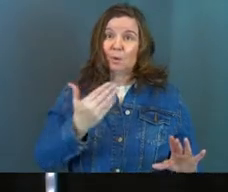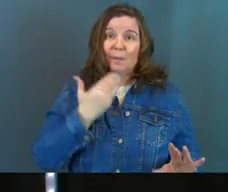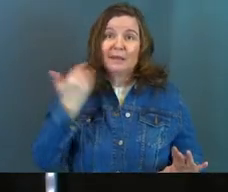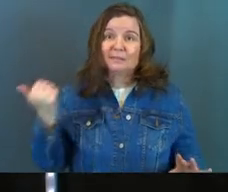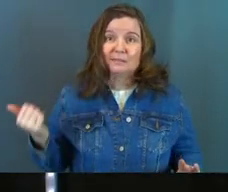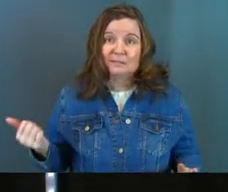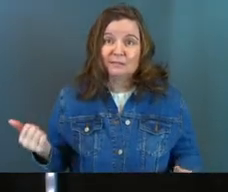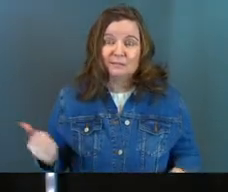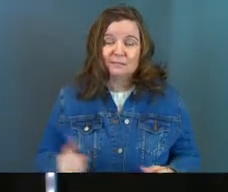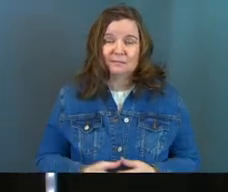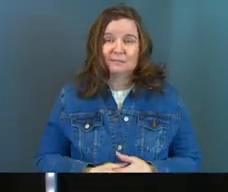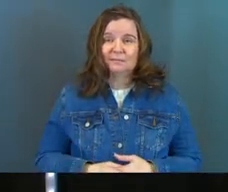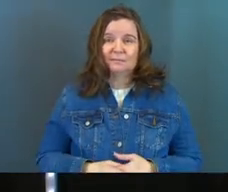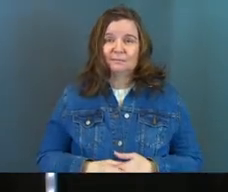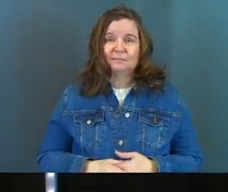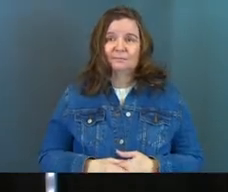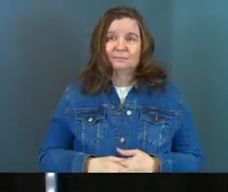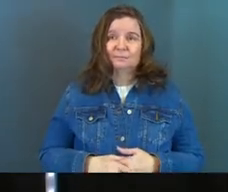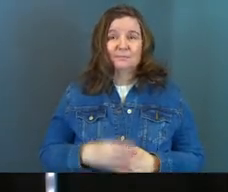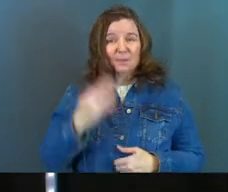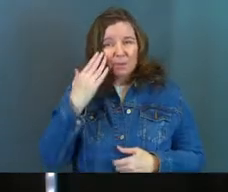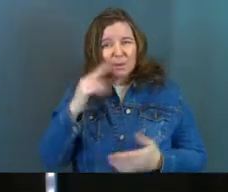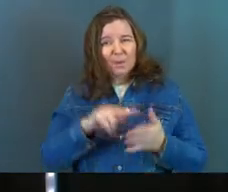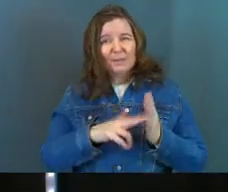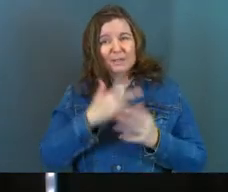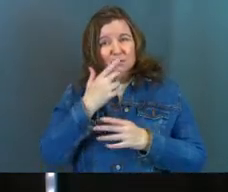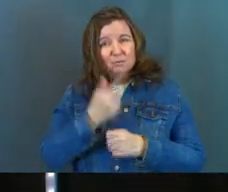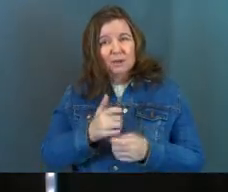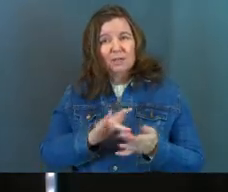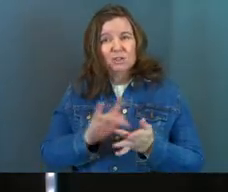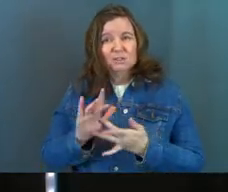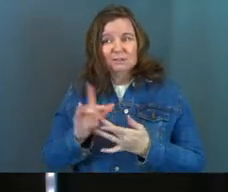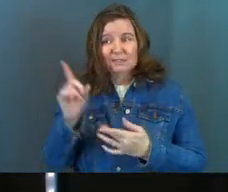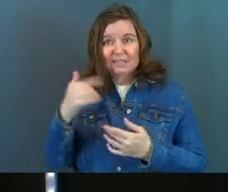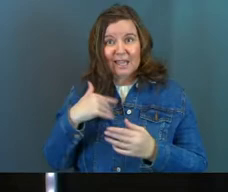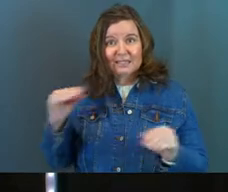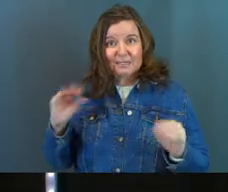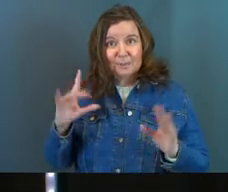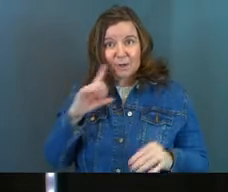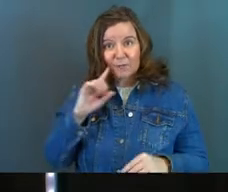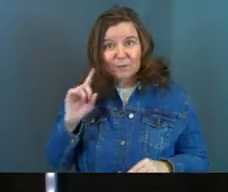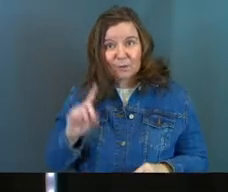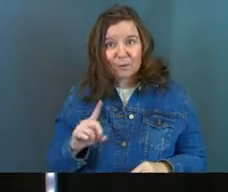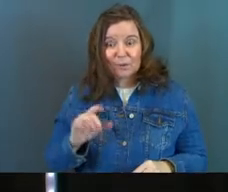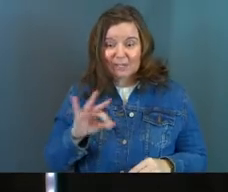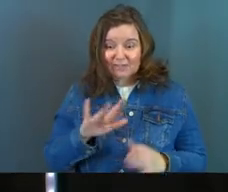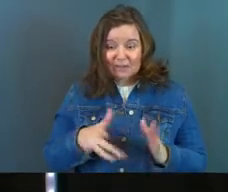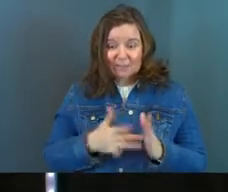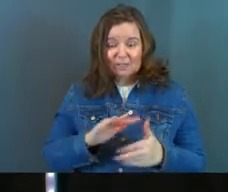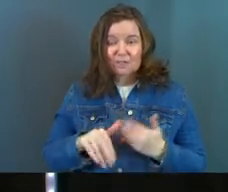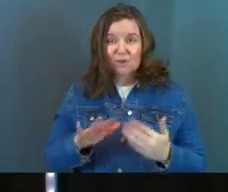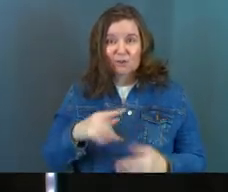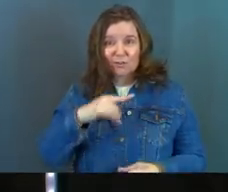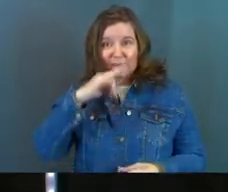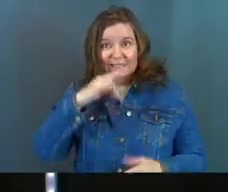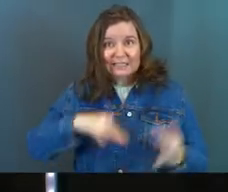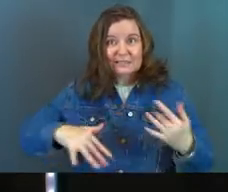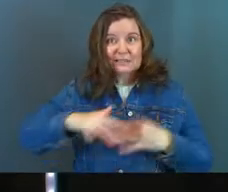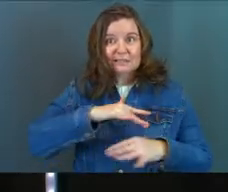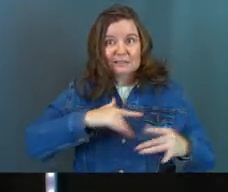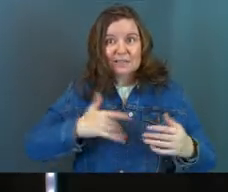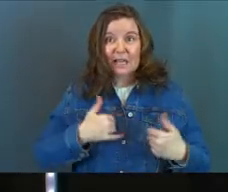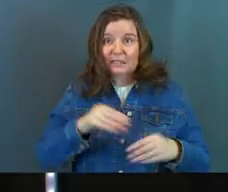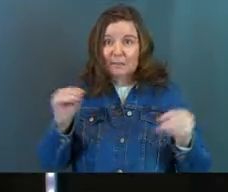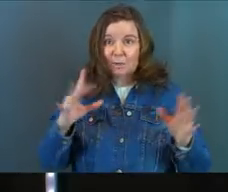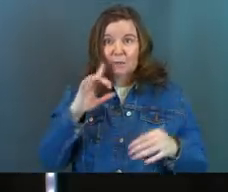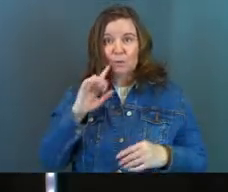best. You know what I mean? Trust Jesus. He's got a miracle for you, even in the midst of all of your kids. He's got a